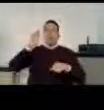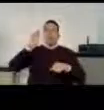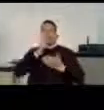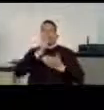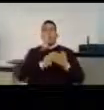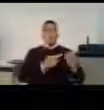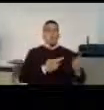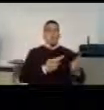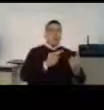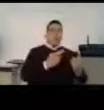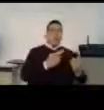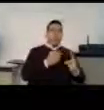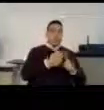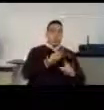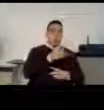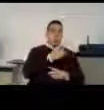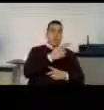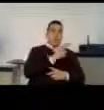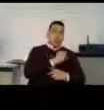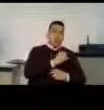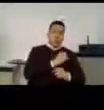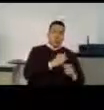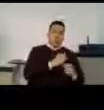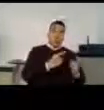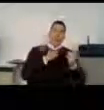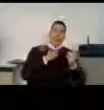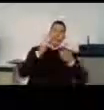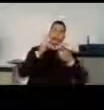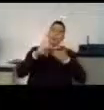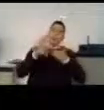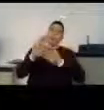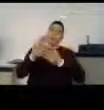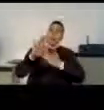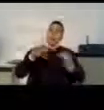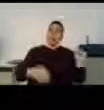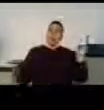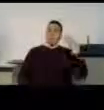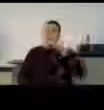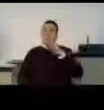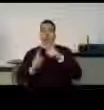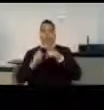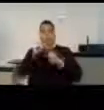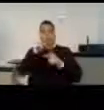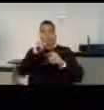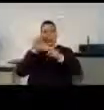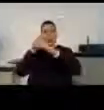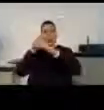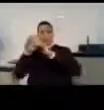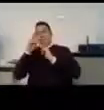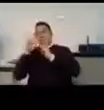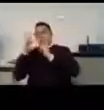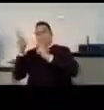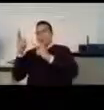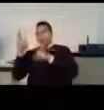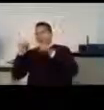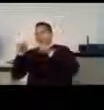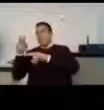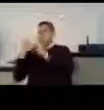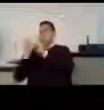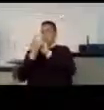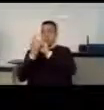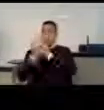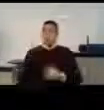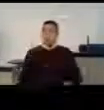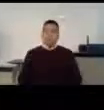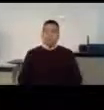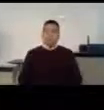coming from your child's secondary school that will go forward, and then you would go in and meet with them. The biggest thing